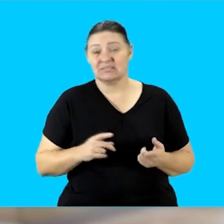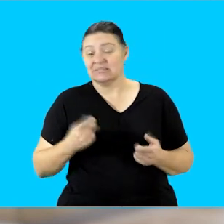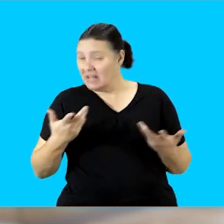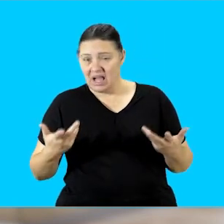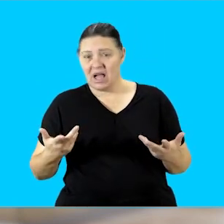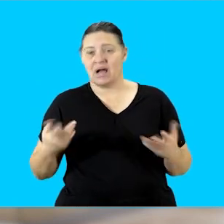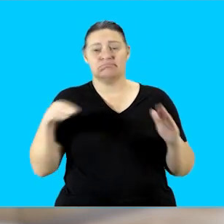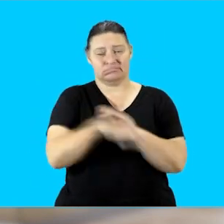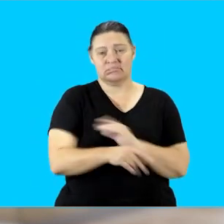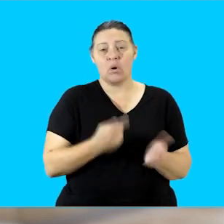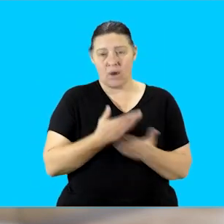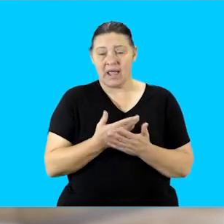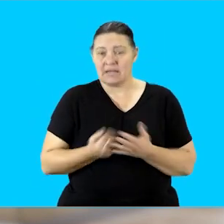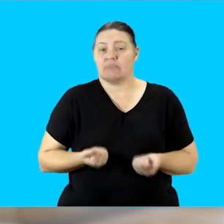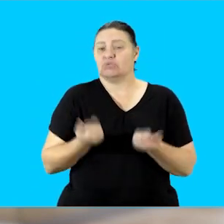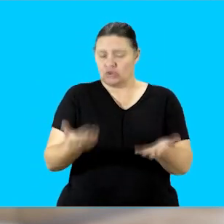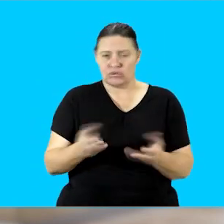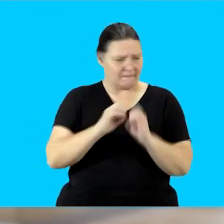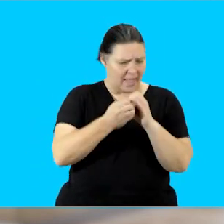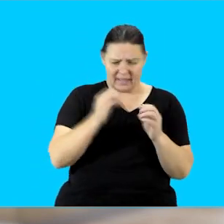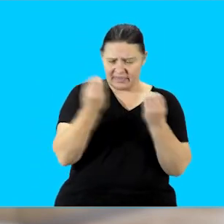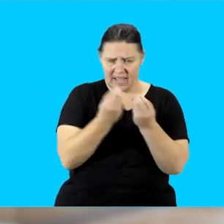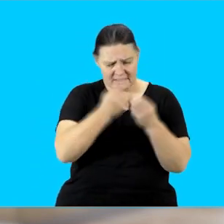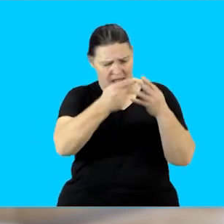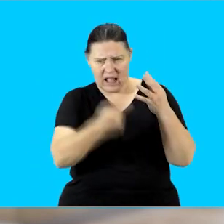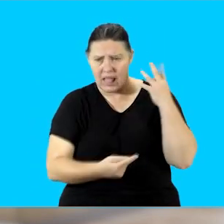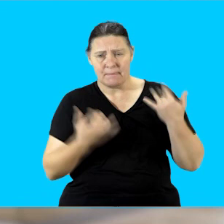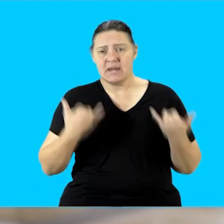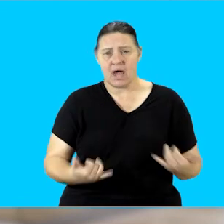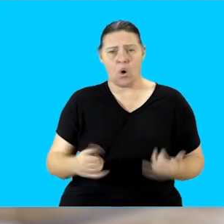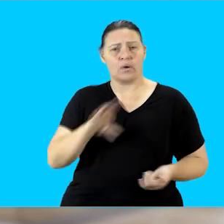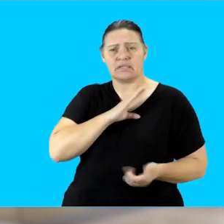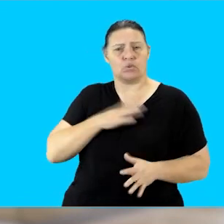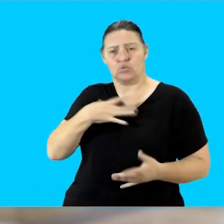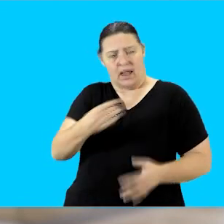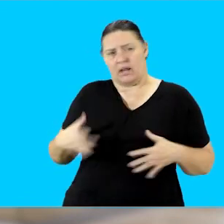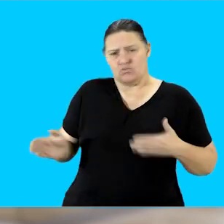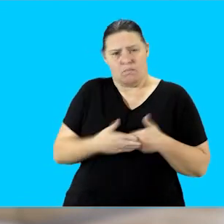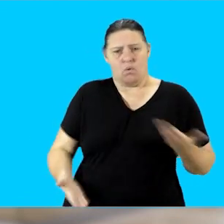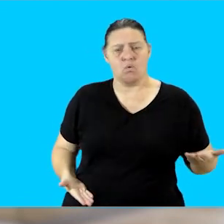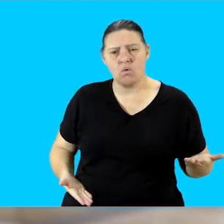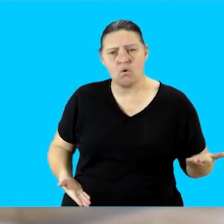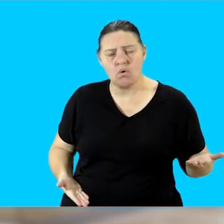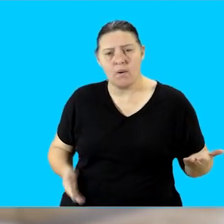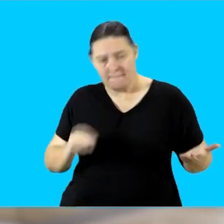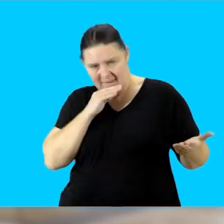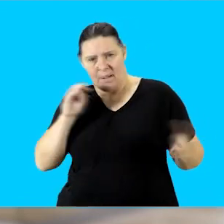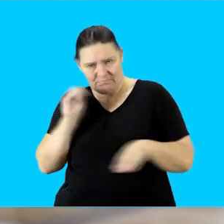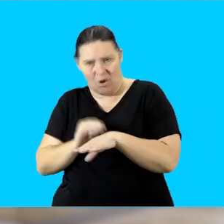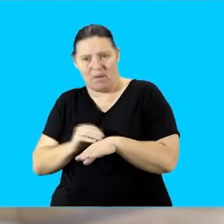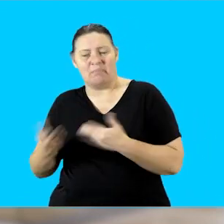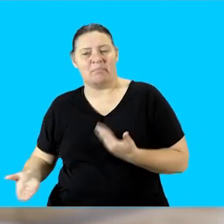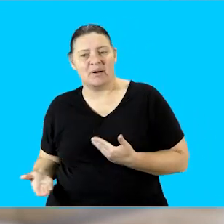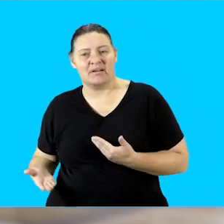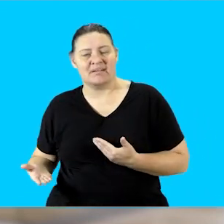is going to be affected, because yes, we can continue to produce the way we were producing as a business, but if our product is not in demand, then it